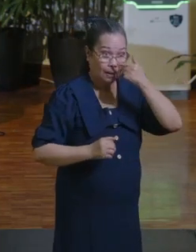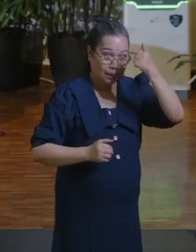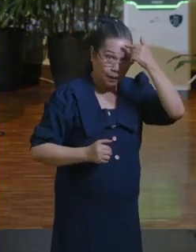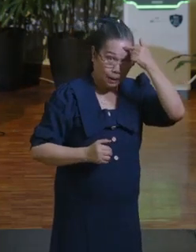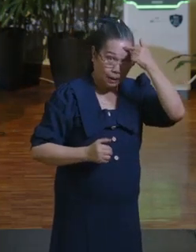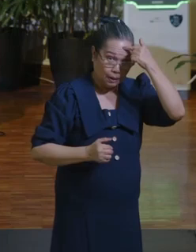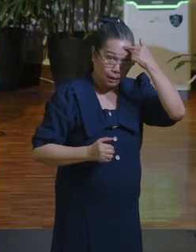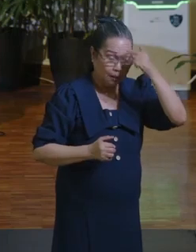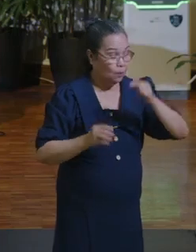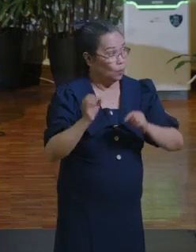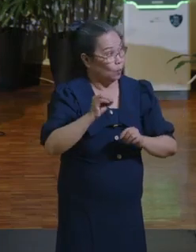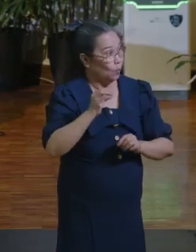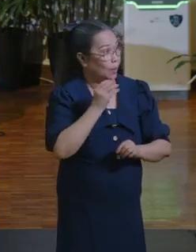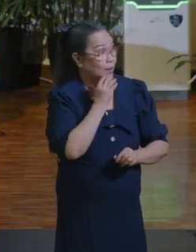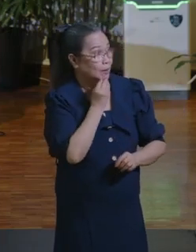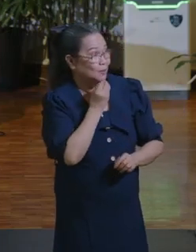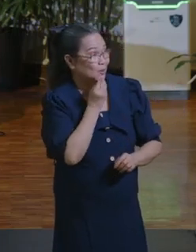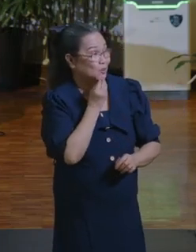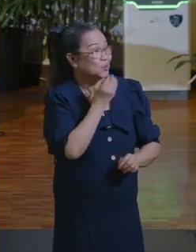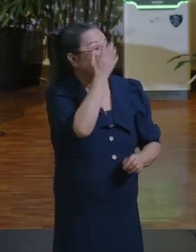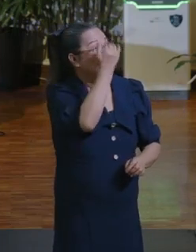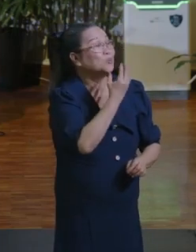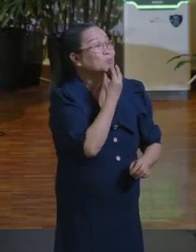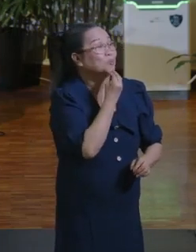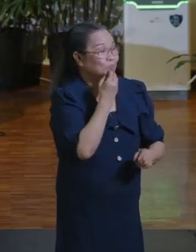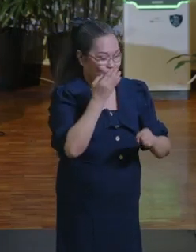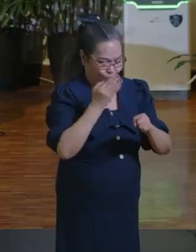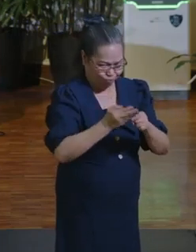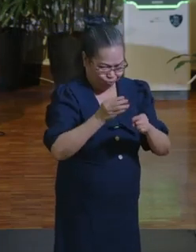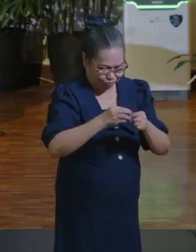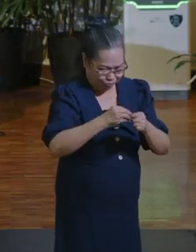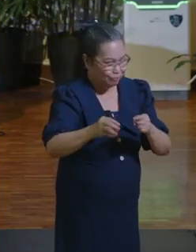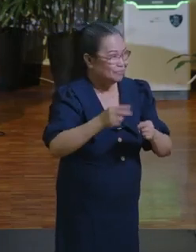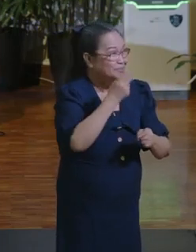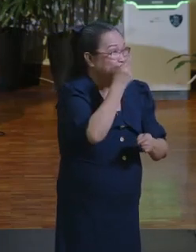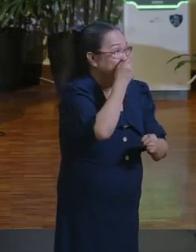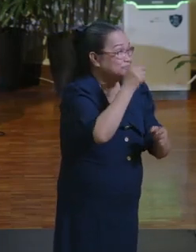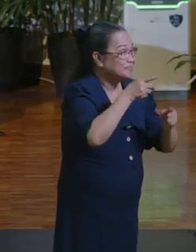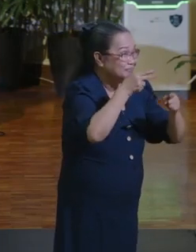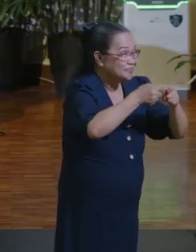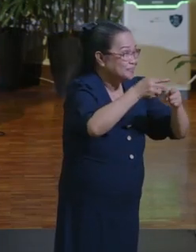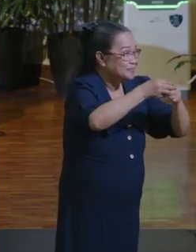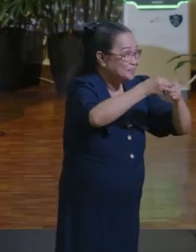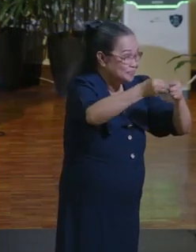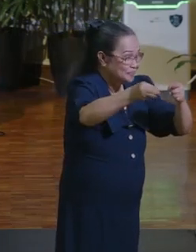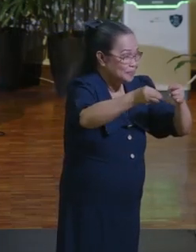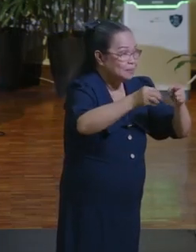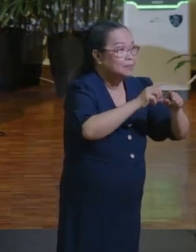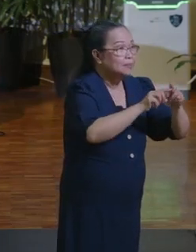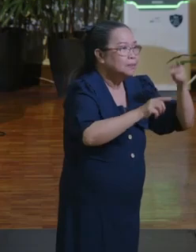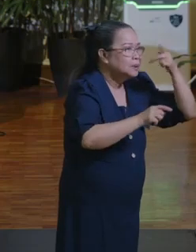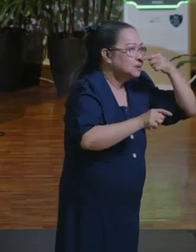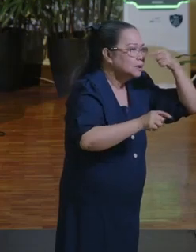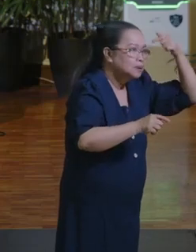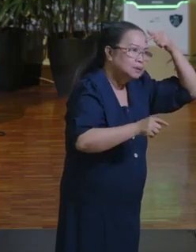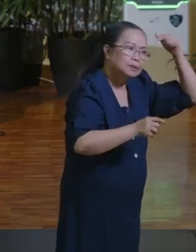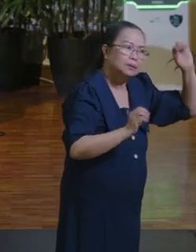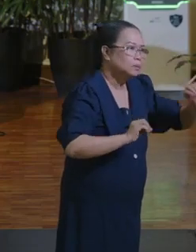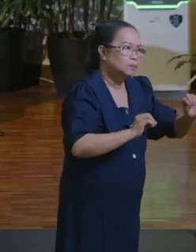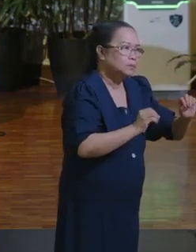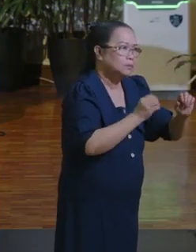circumcised and uncircumcised, barbarian, Scythian, slave, free, but Christ is all and in all.